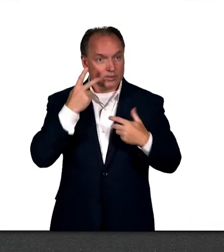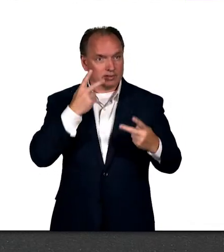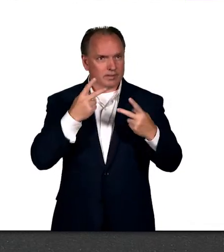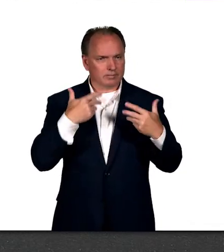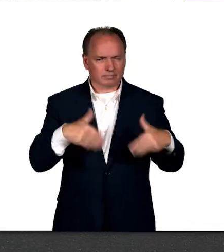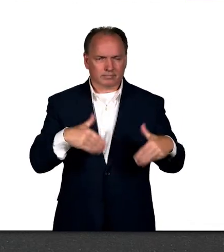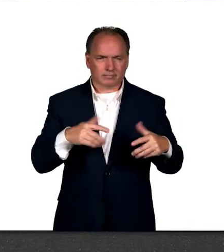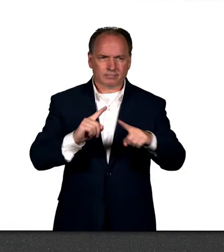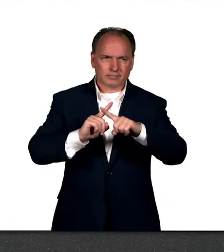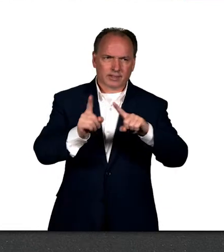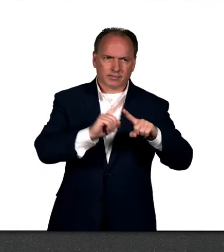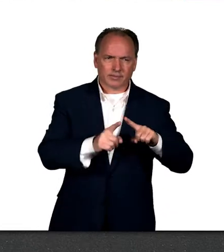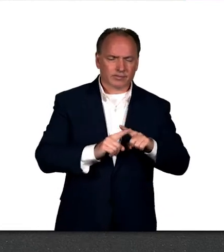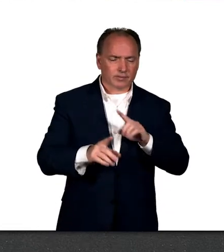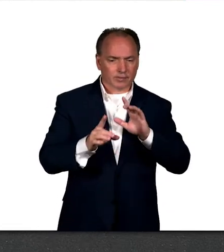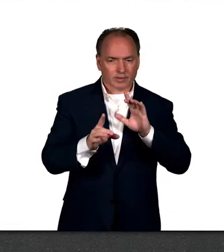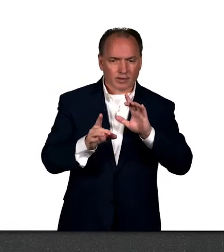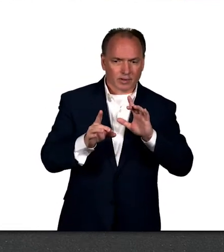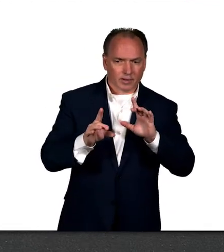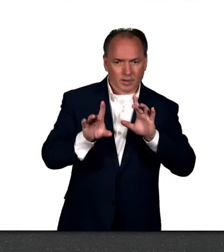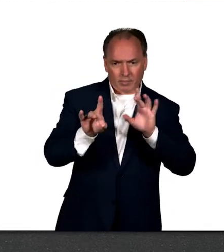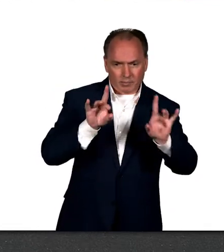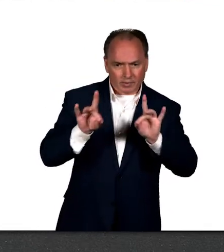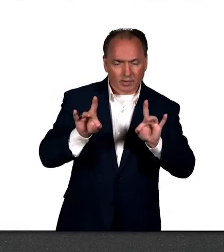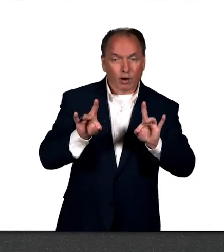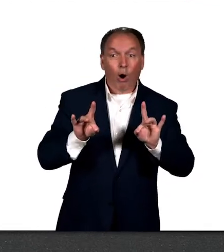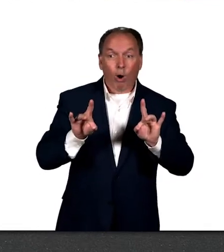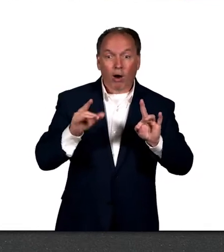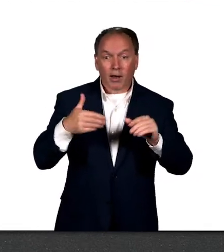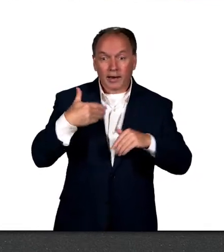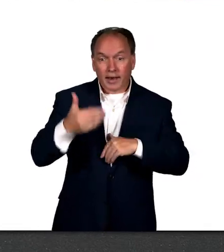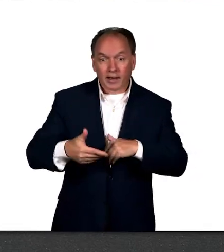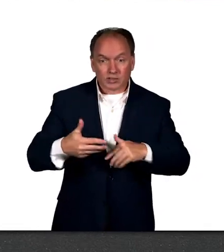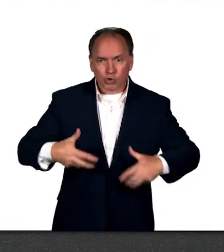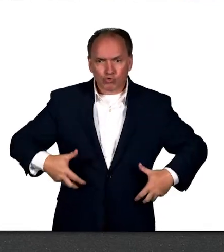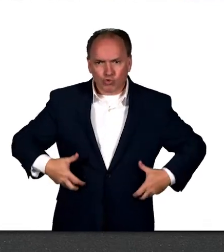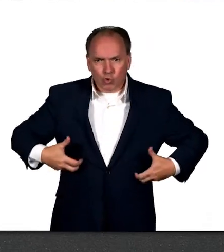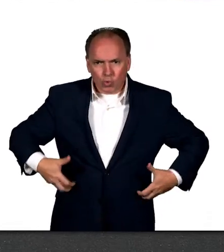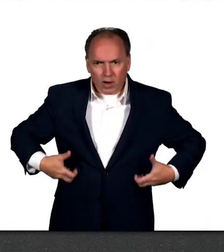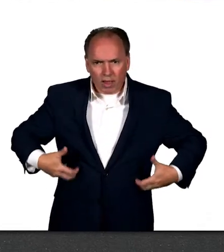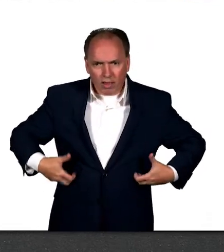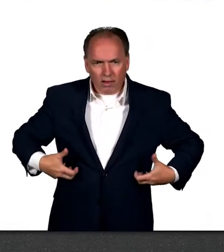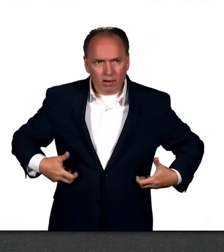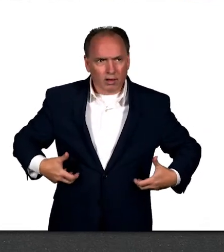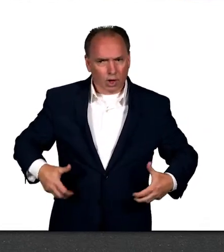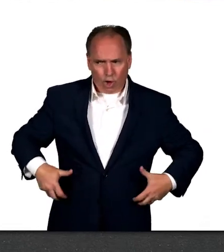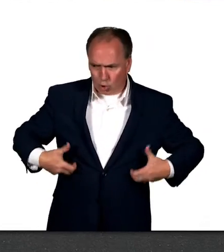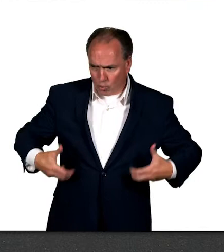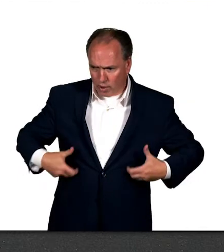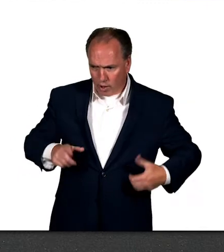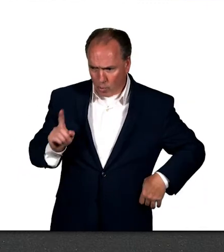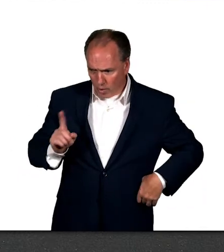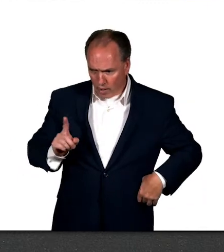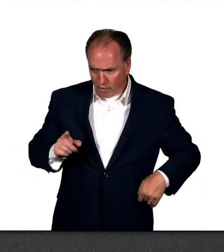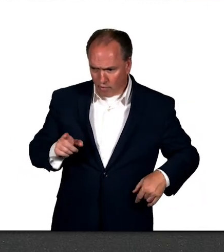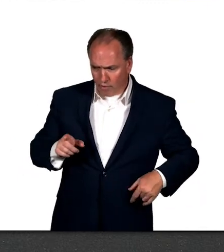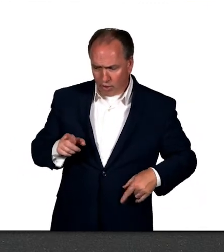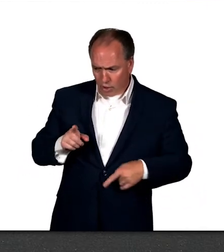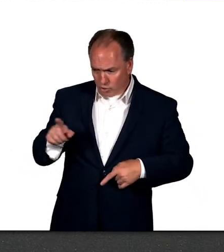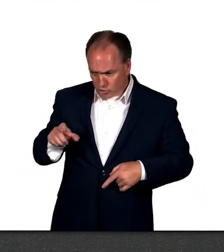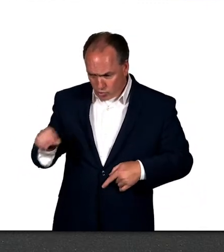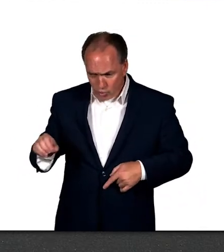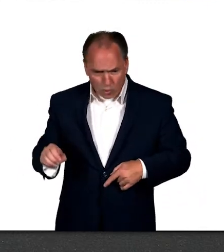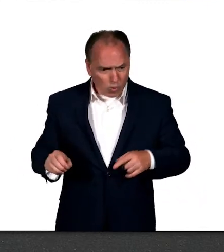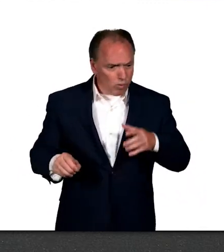there's a lot of choices. Gorilla. Oh, a gorilla. Would you find a gorilla on the farm or in